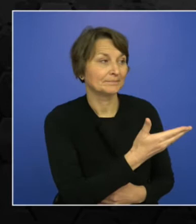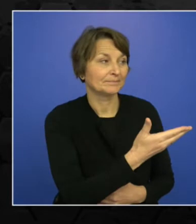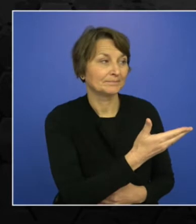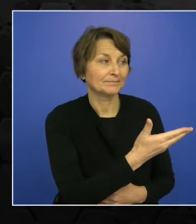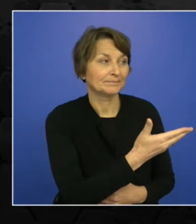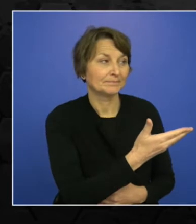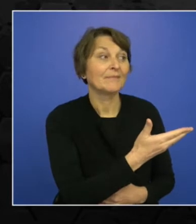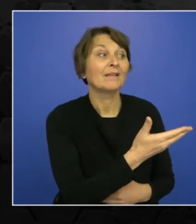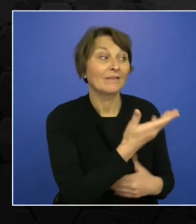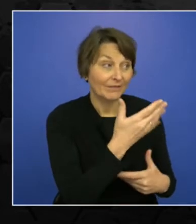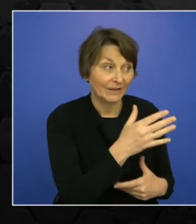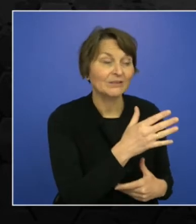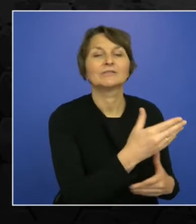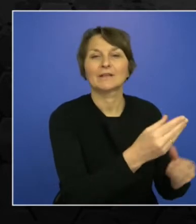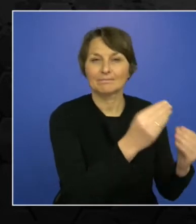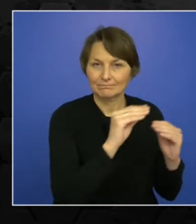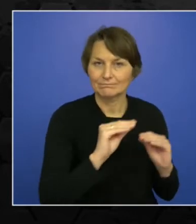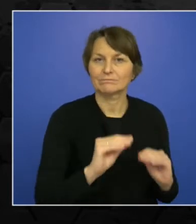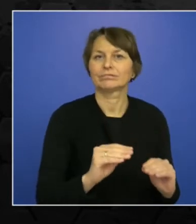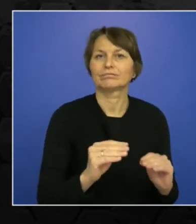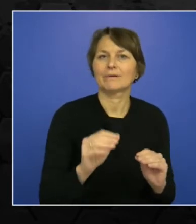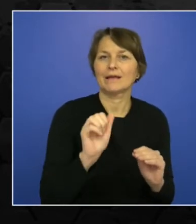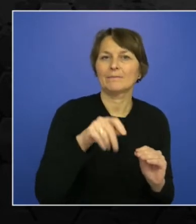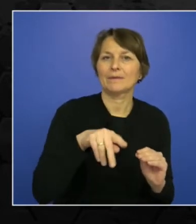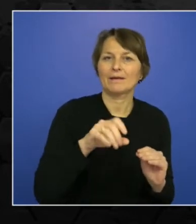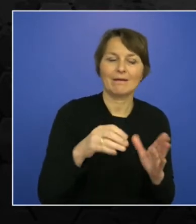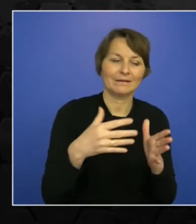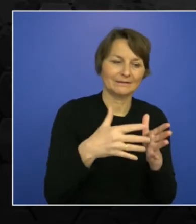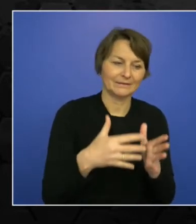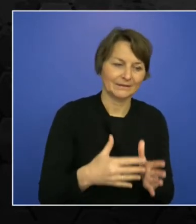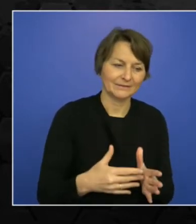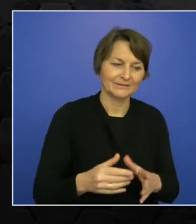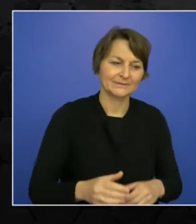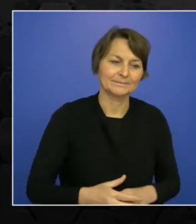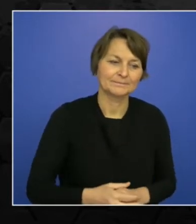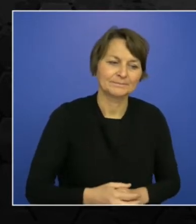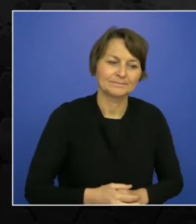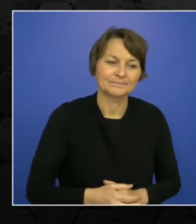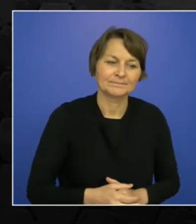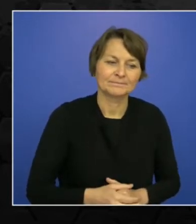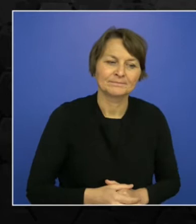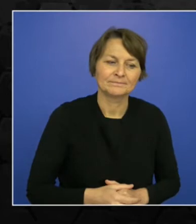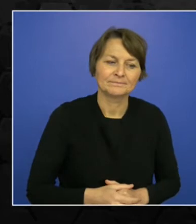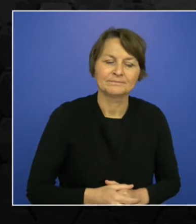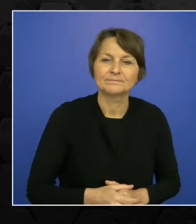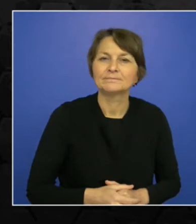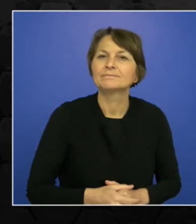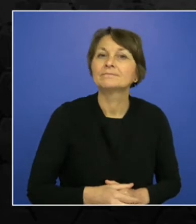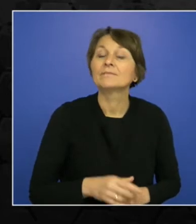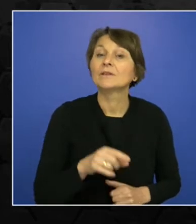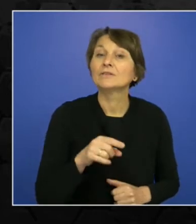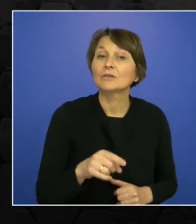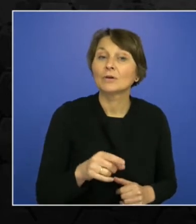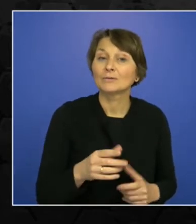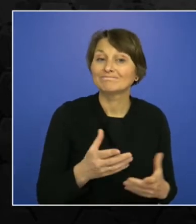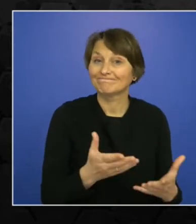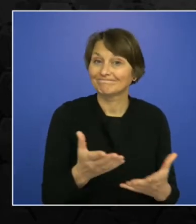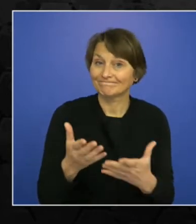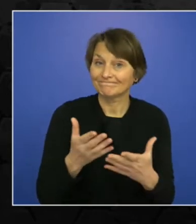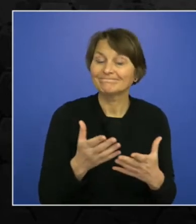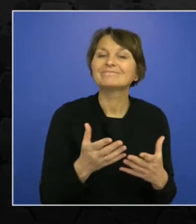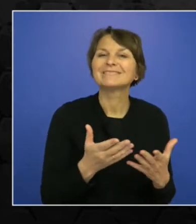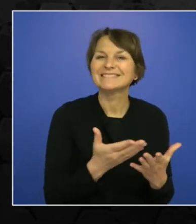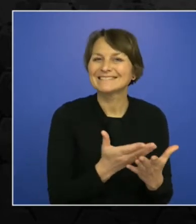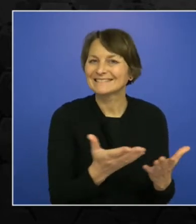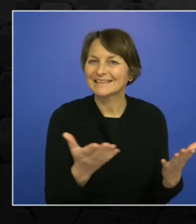test. So to that collection, we are going to create the sentiment collection, and it's the same thing. We are going to call the API, but in this case, we're going